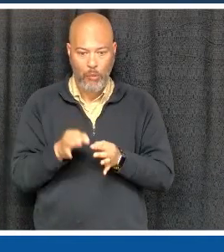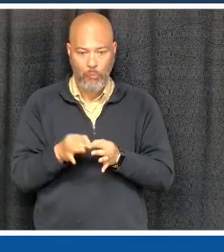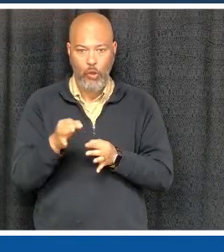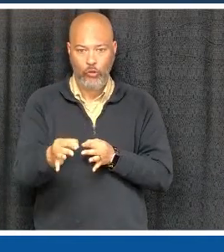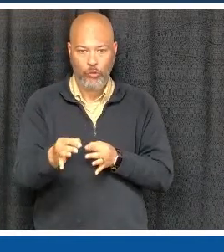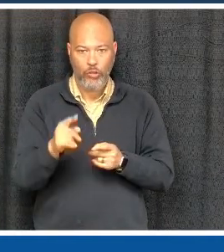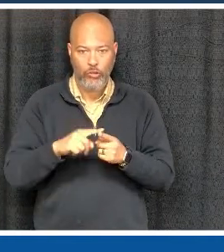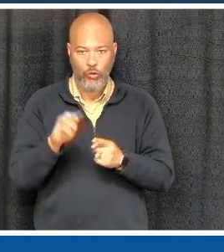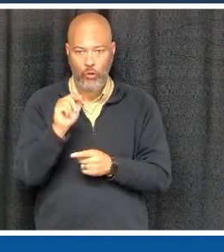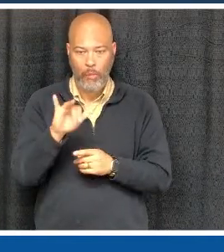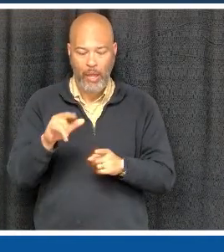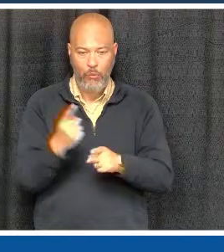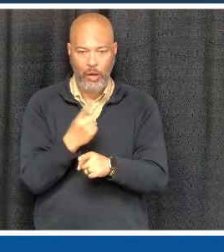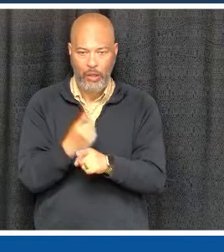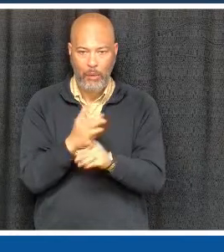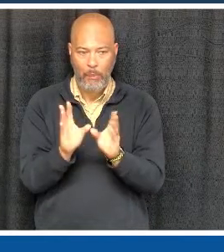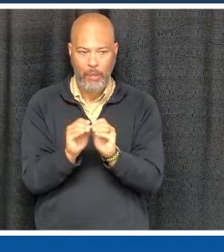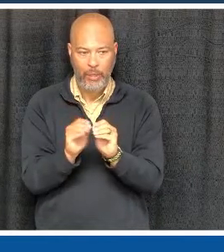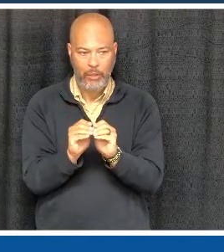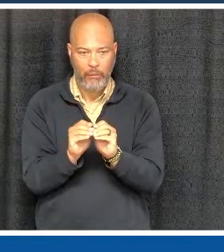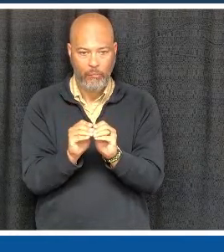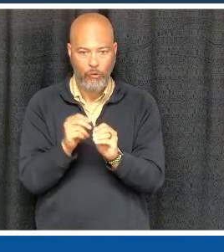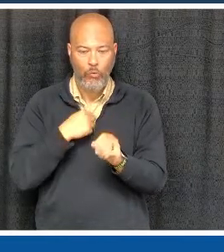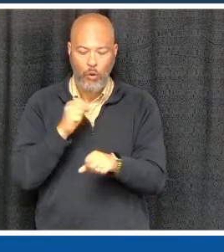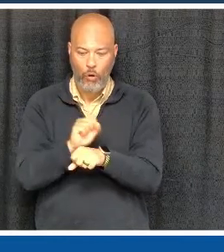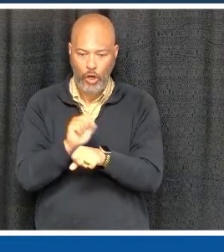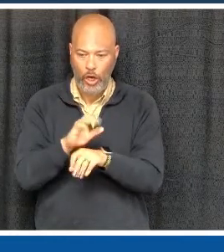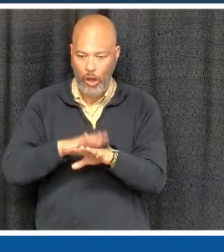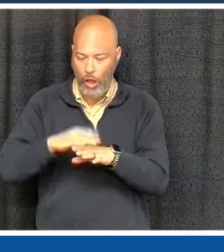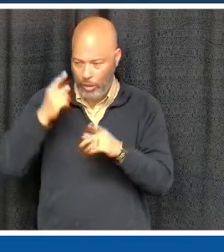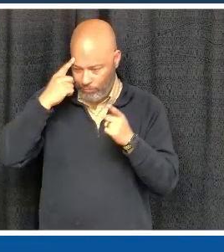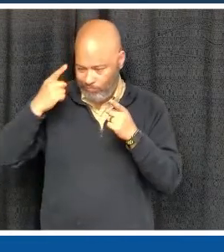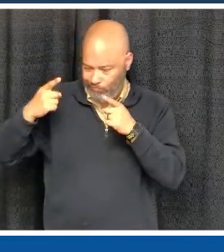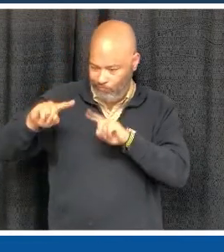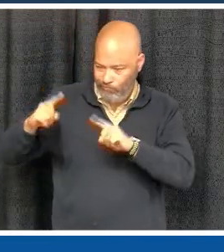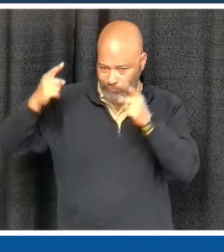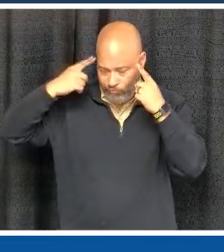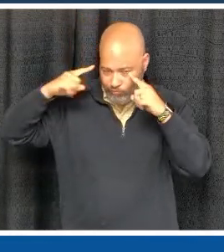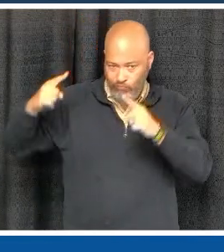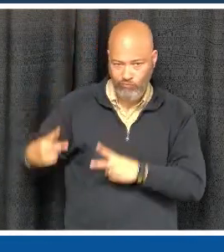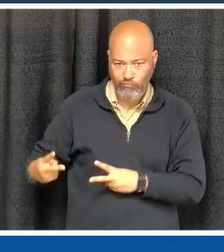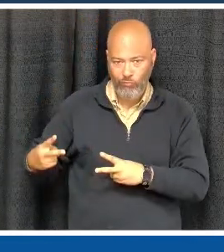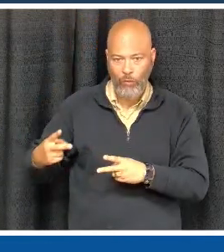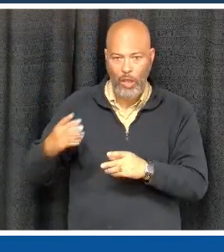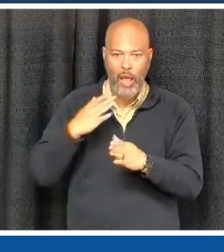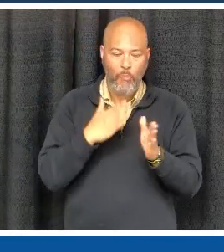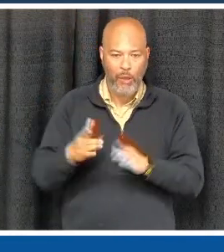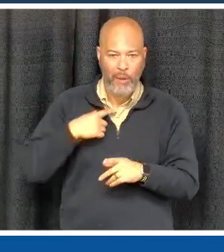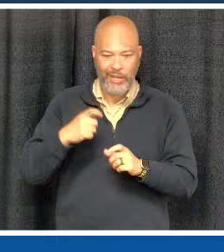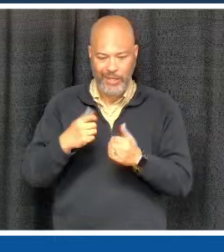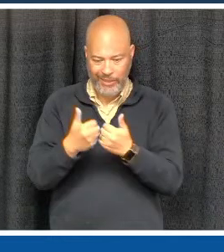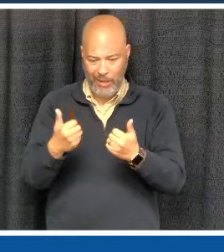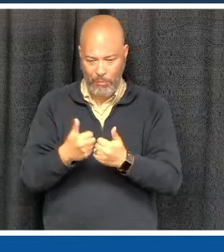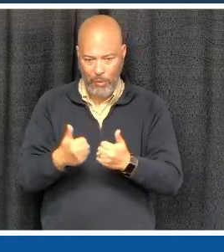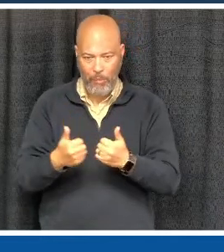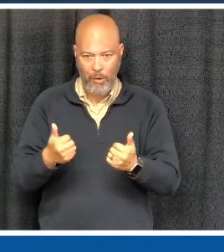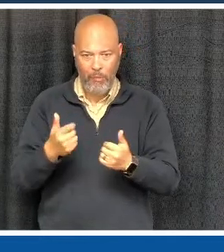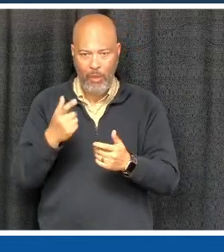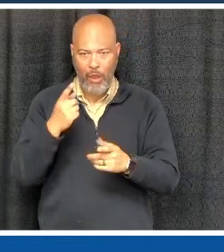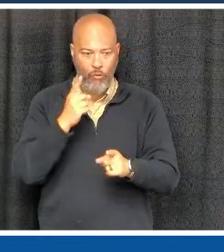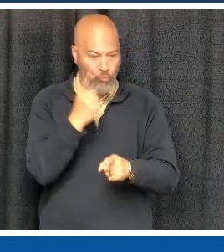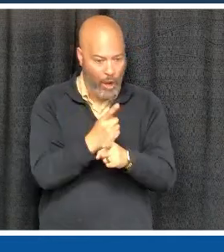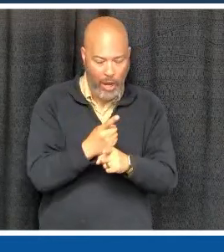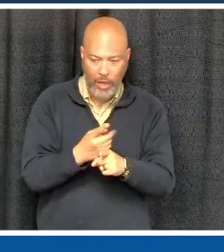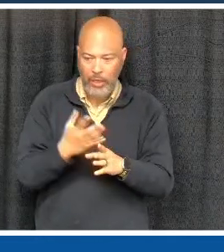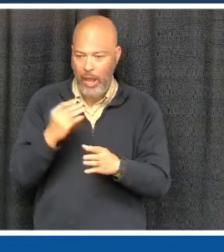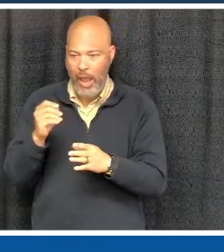until the May regular session. Working on a compromise plan, as well as I need time to separate fact from fiction.